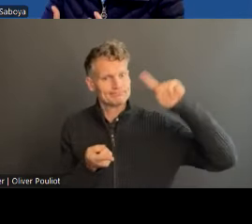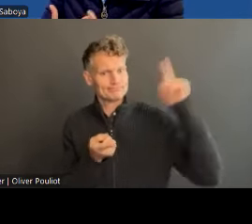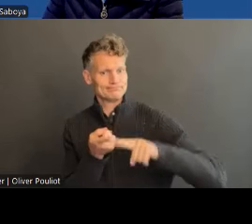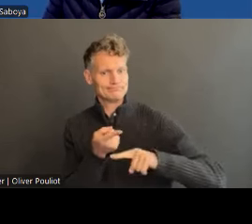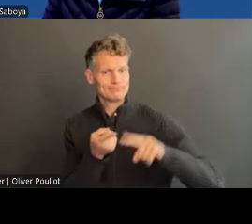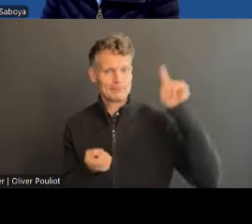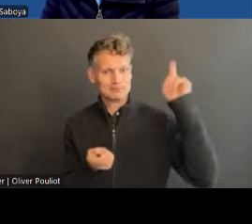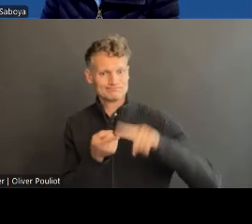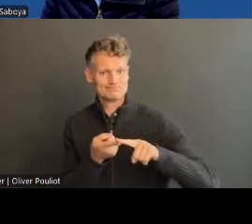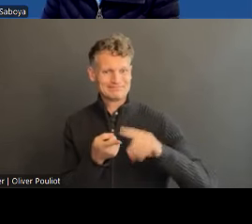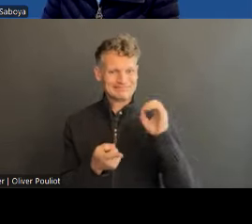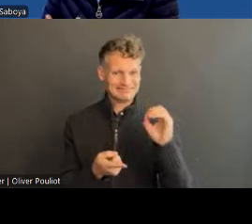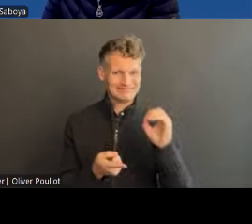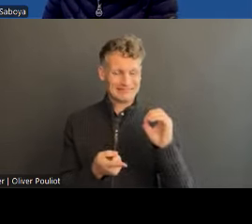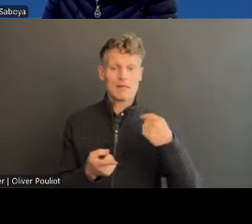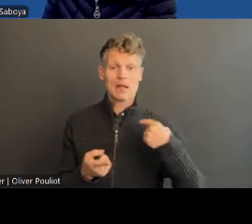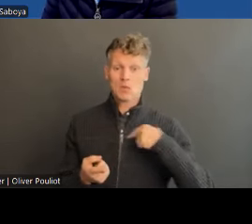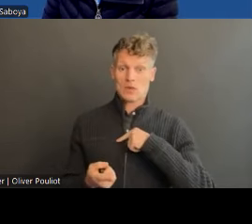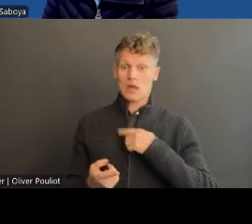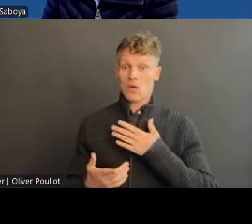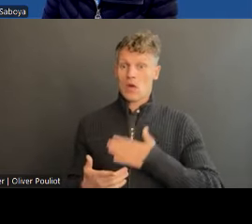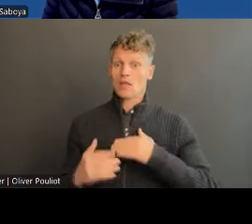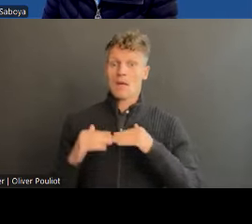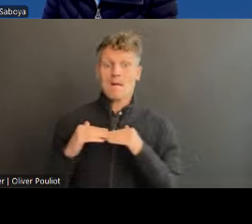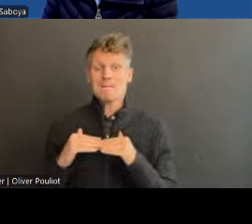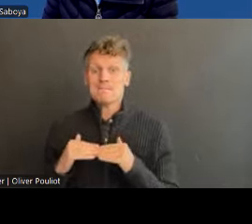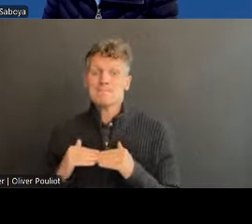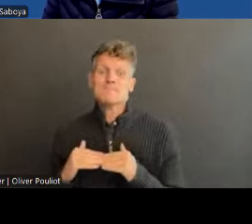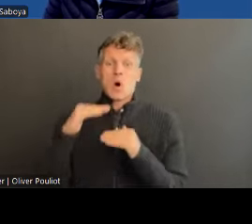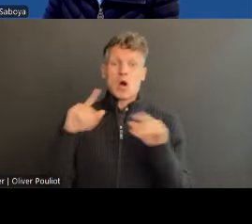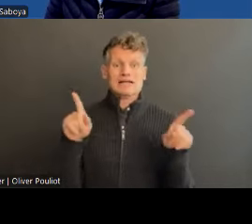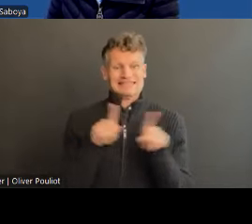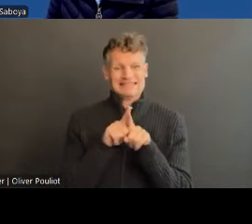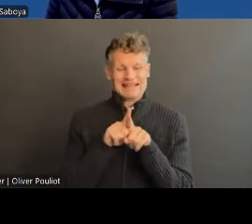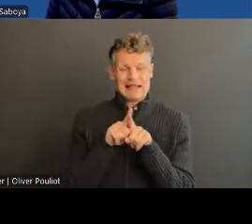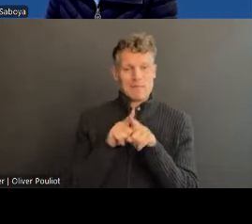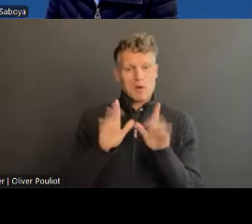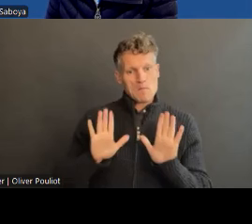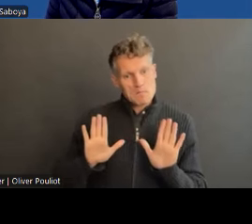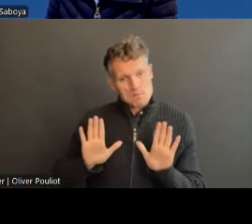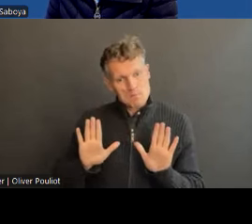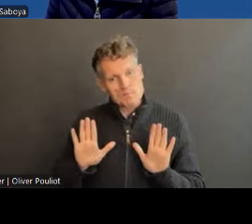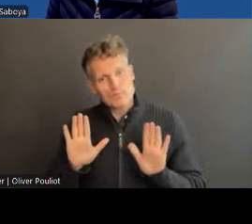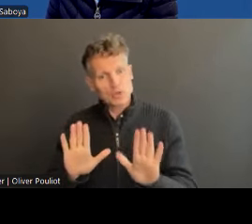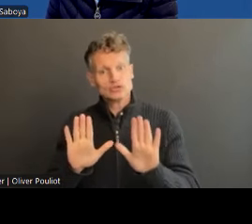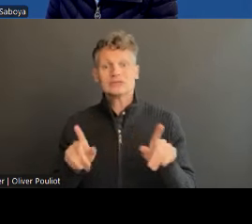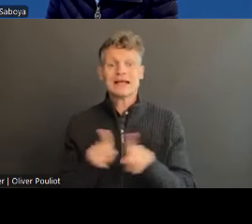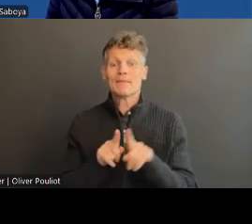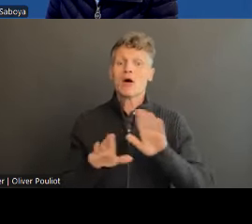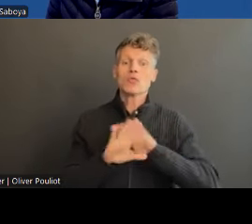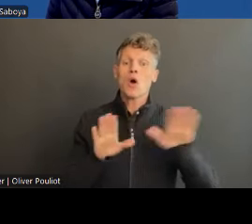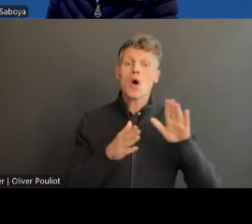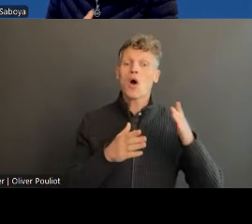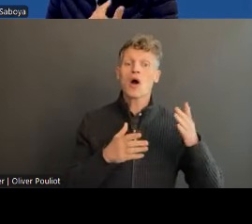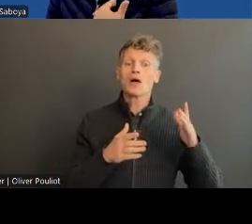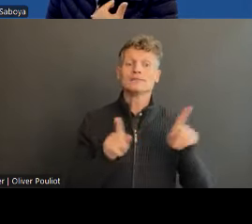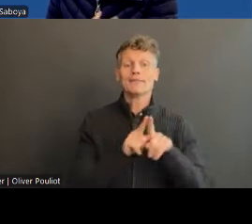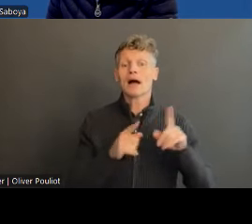pair of lenses to accelerate the efforts of the elimination of diseases in the region based on